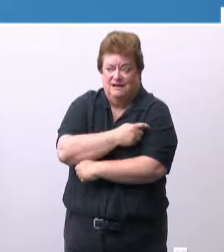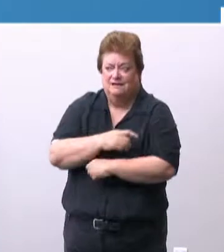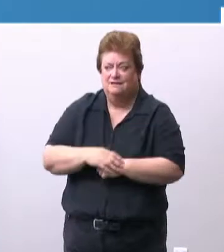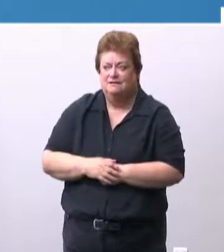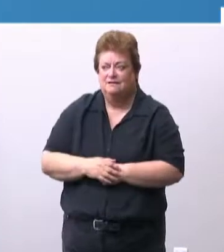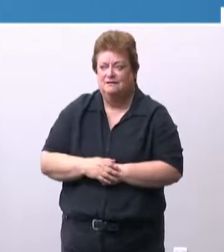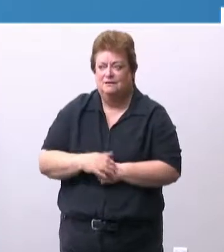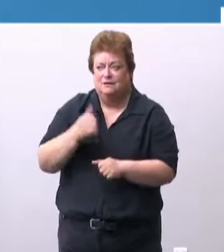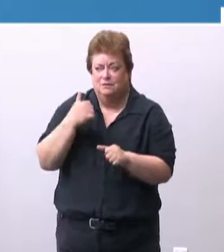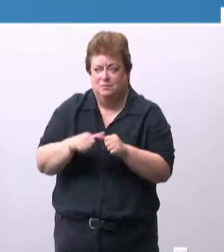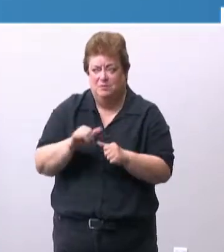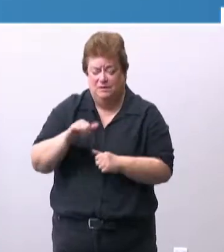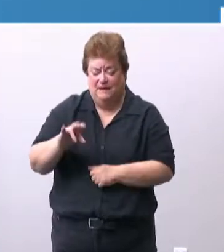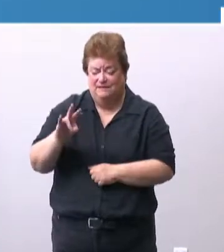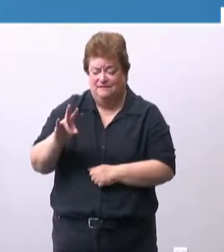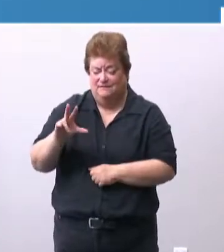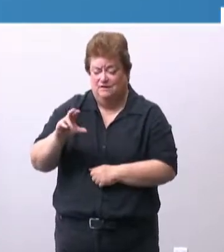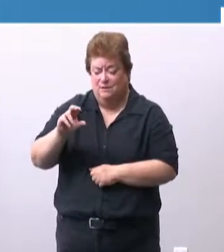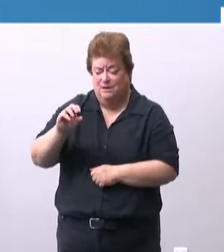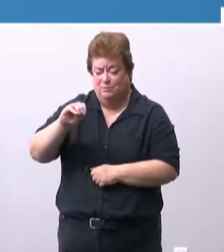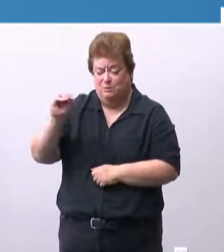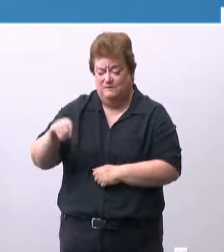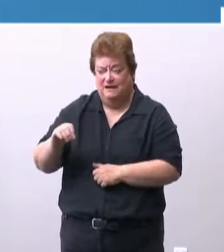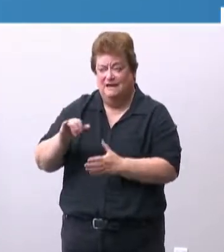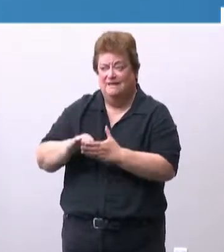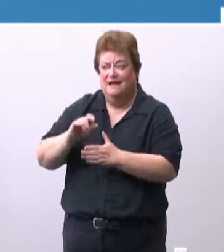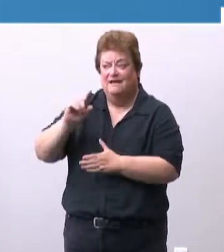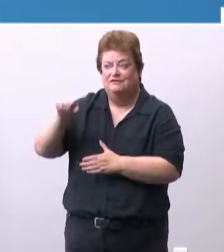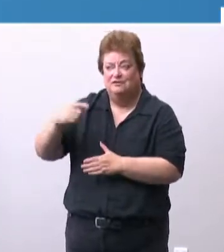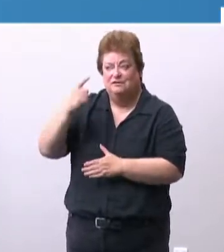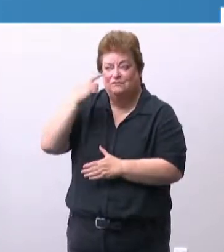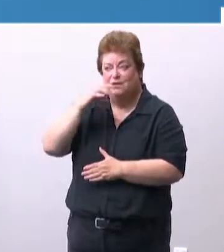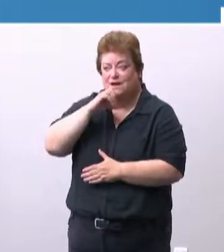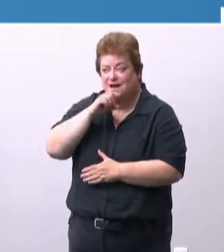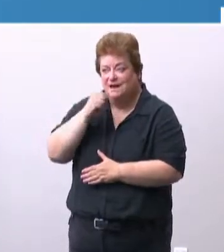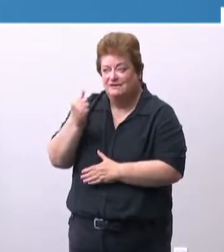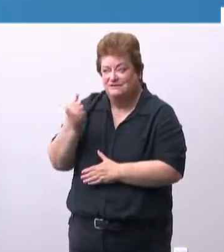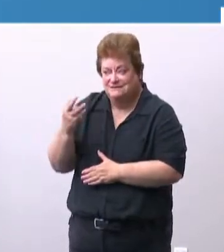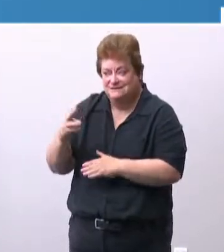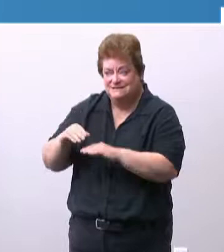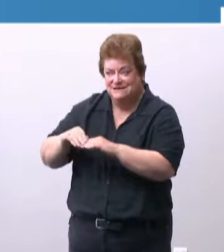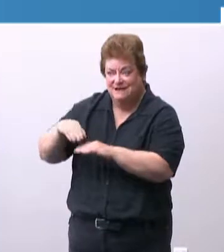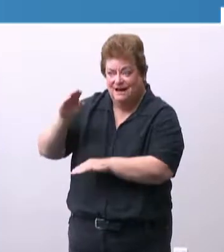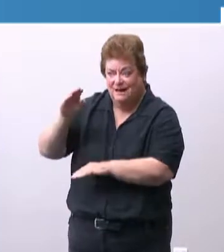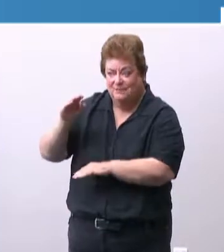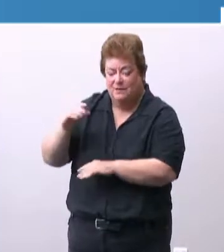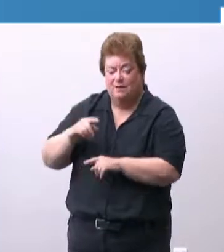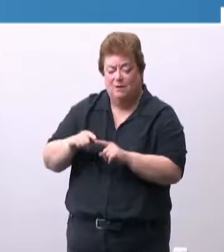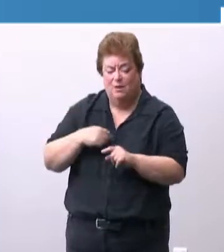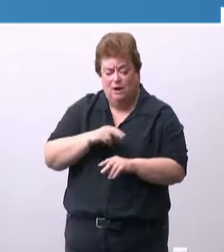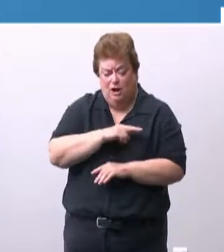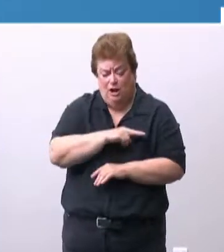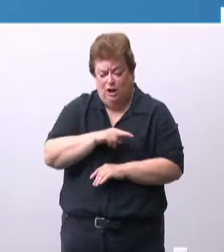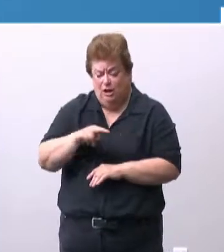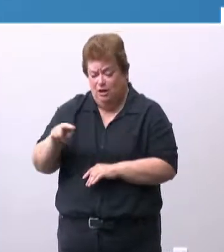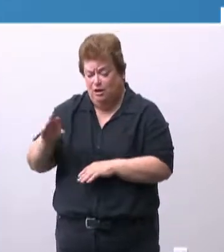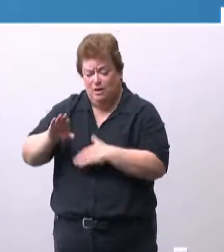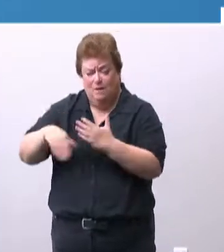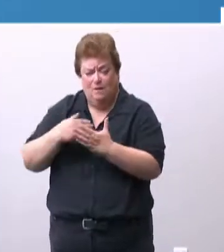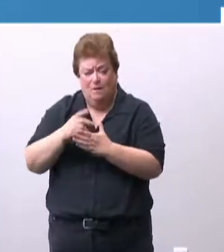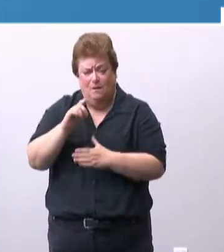that 73% rate is just for those 16 and up. When we look at vaccination data for